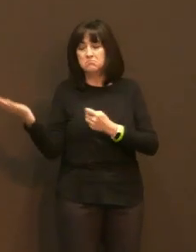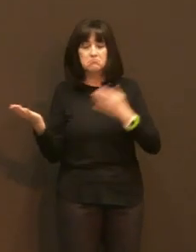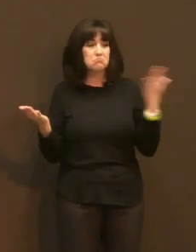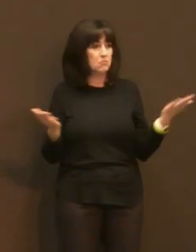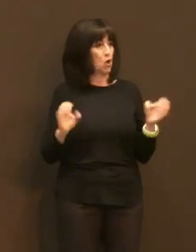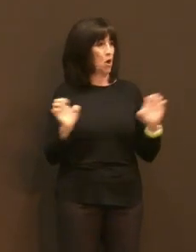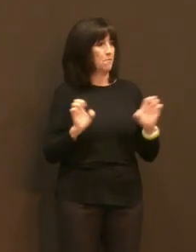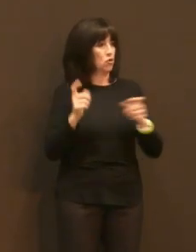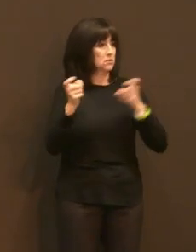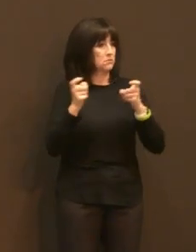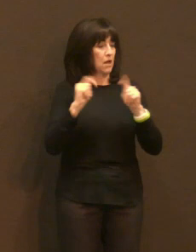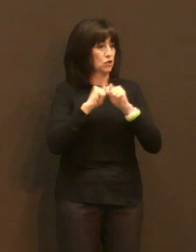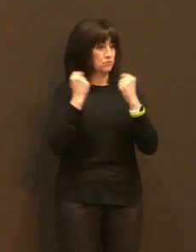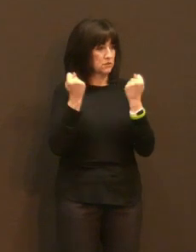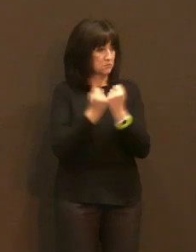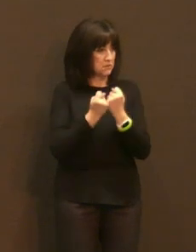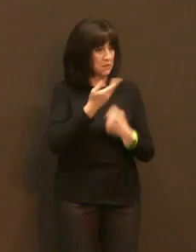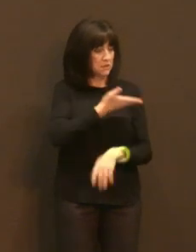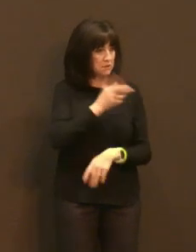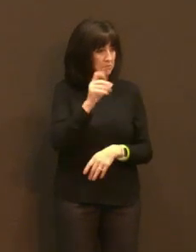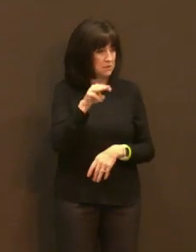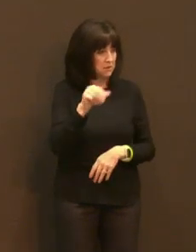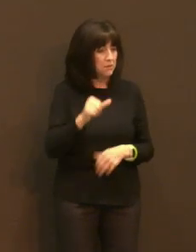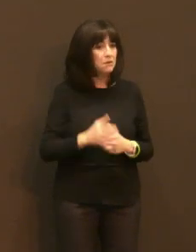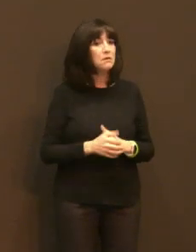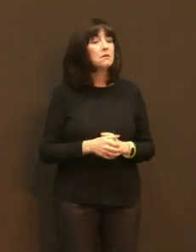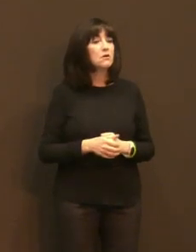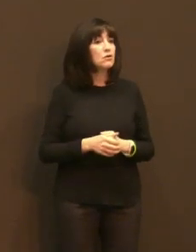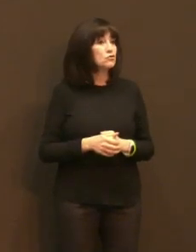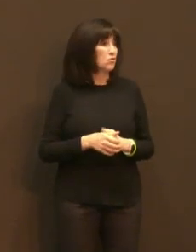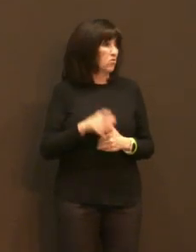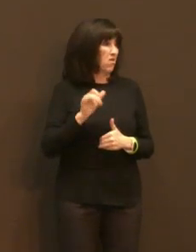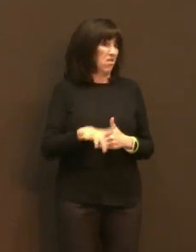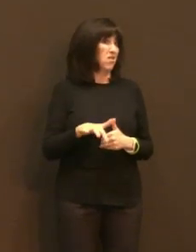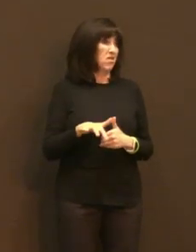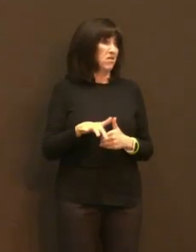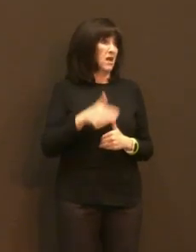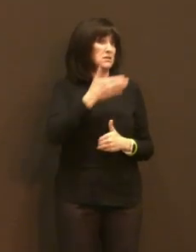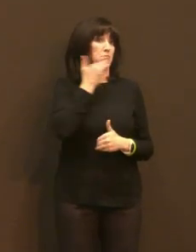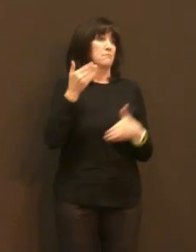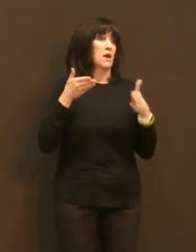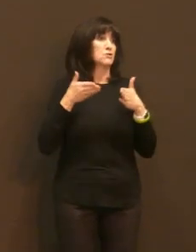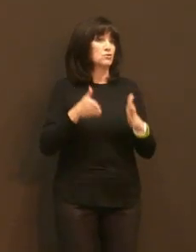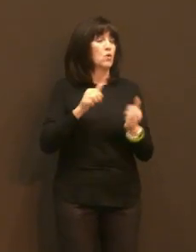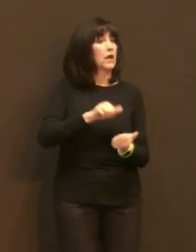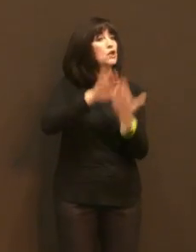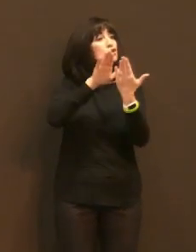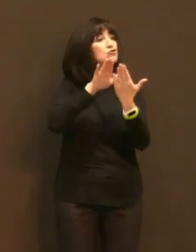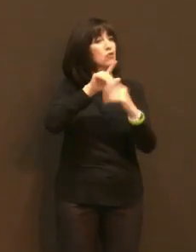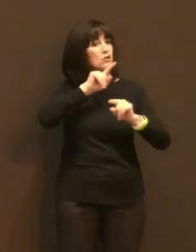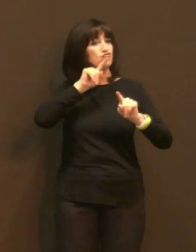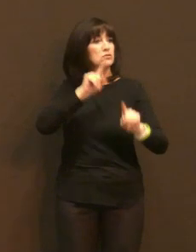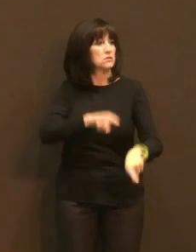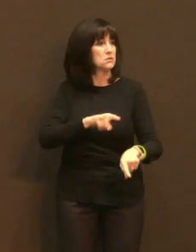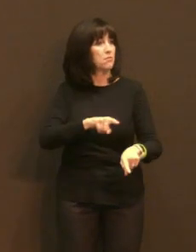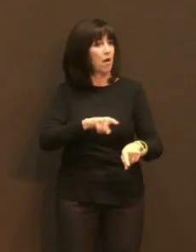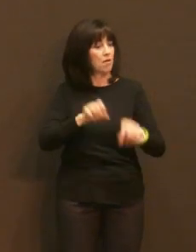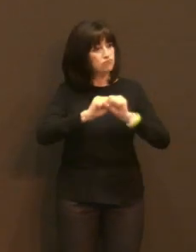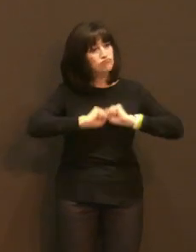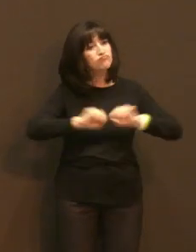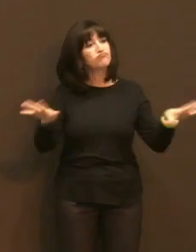team, and that's really the only way to address and respond to a pandemic like